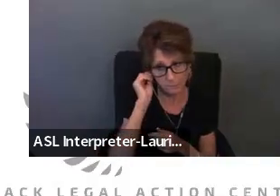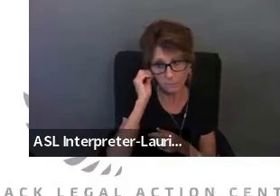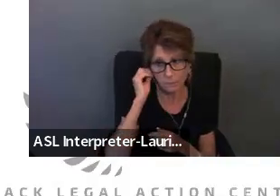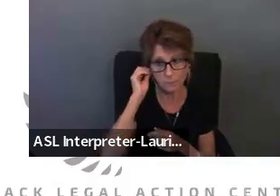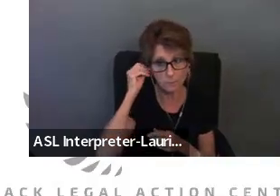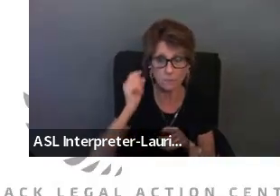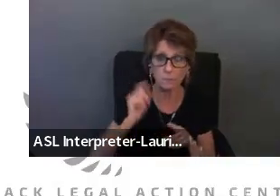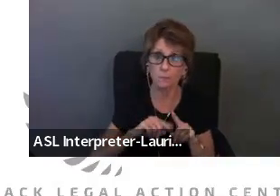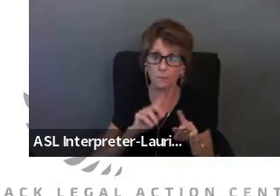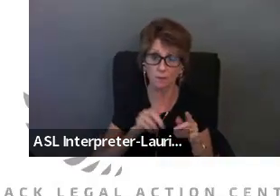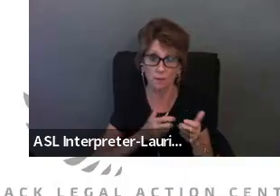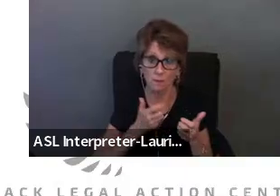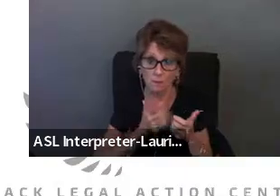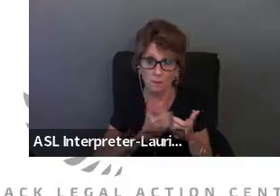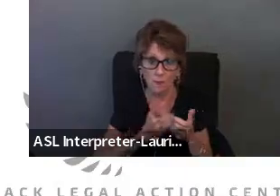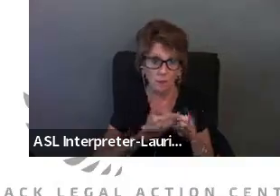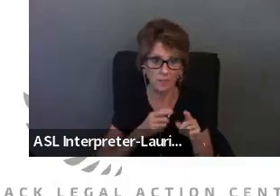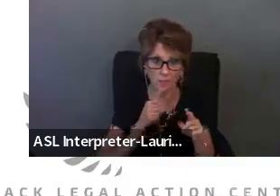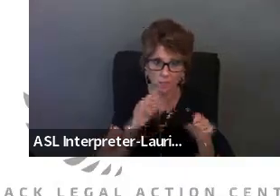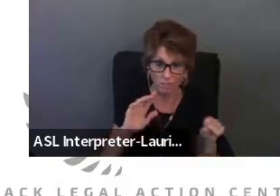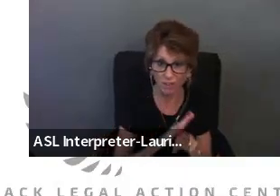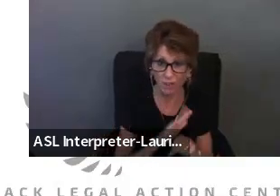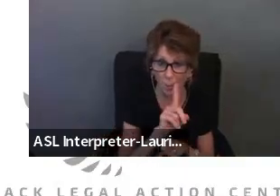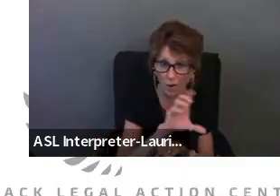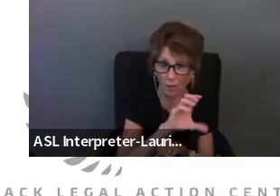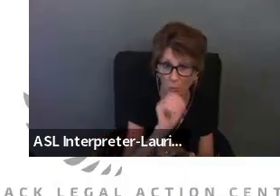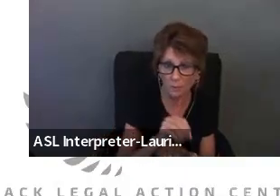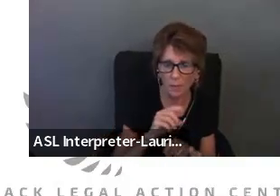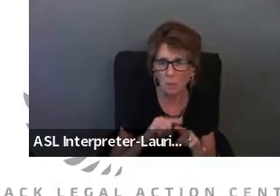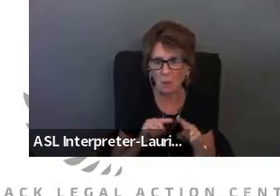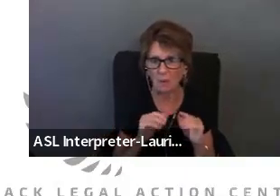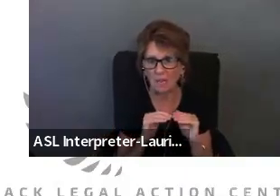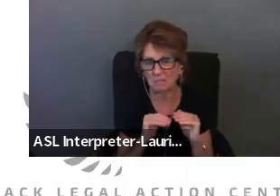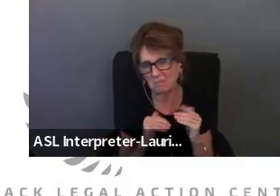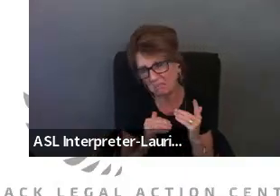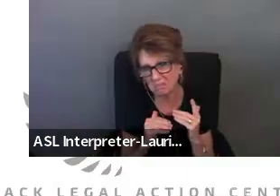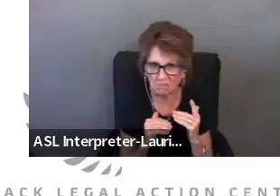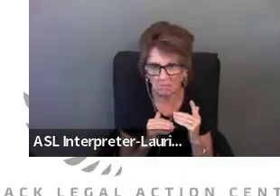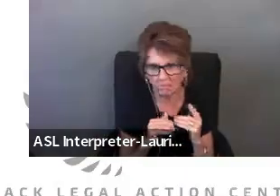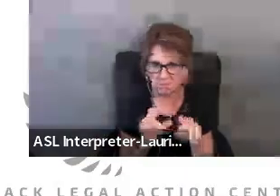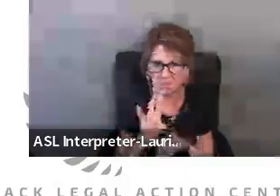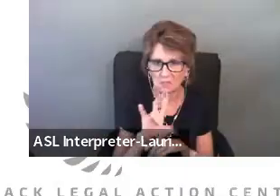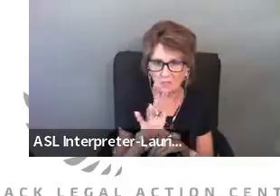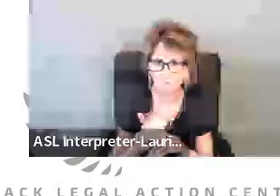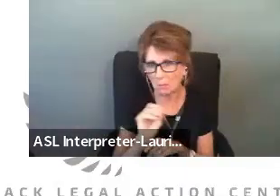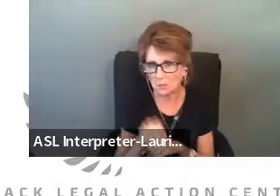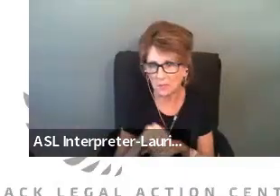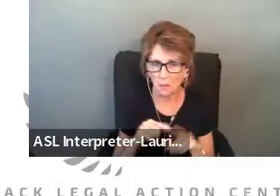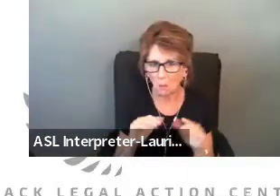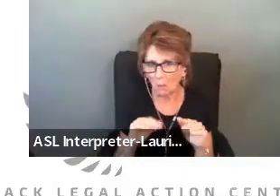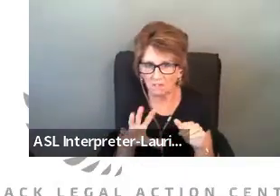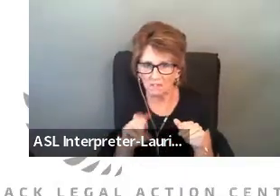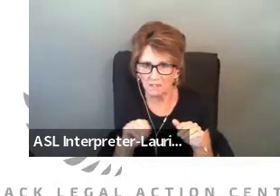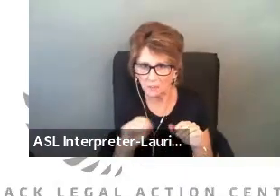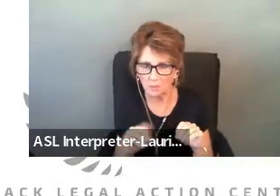give a particular percentage, or can I give none? And that's where they are now at that point of